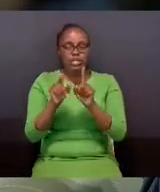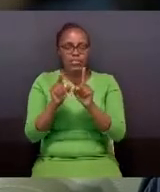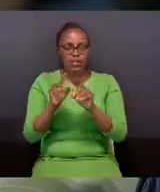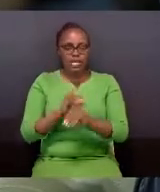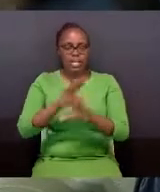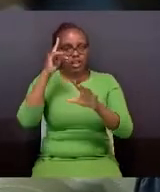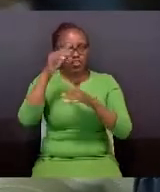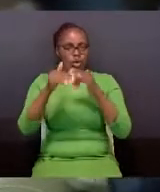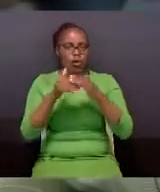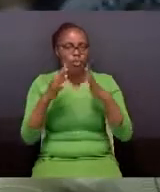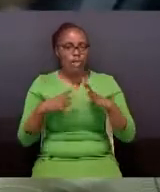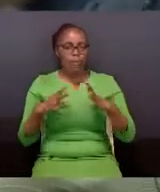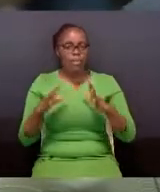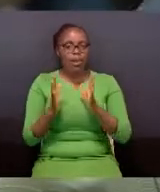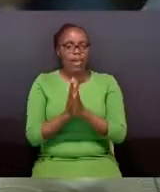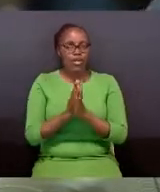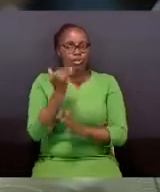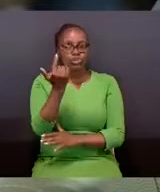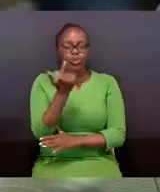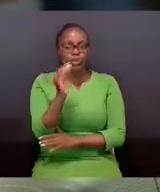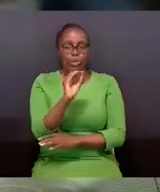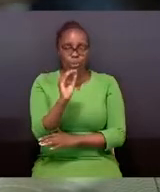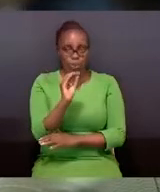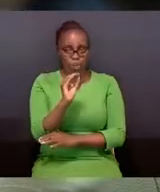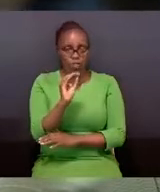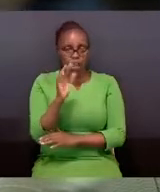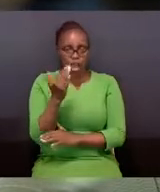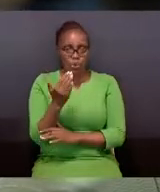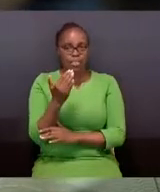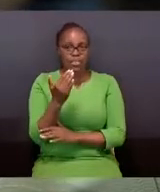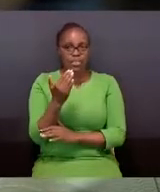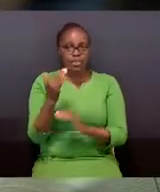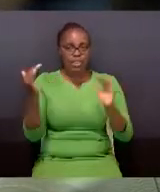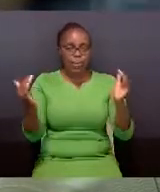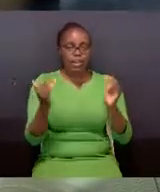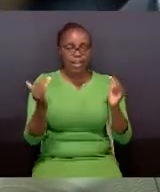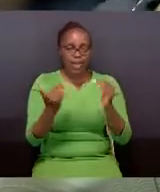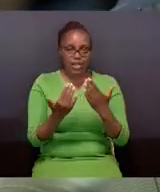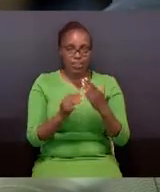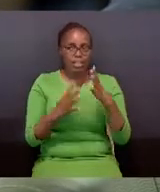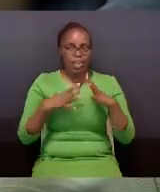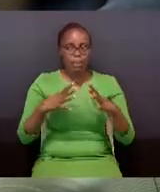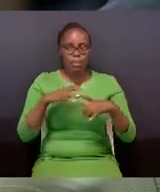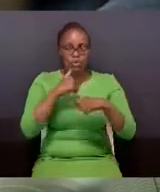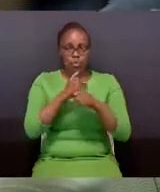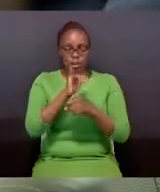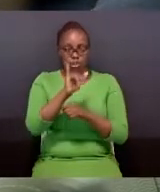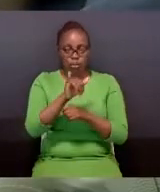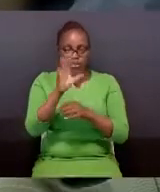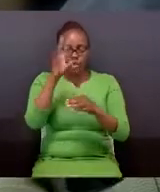everyone. And not only do we encourage the local people to make those